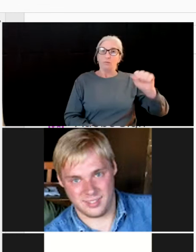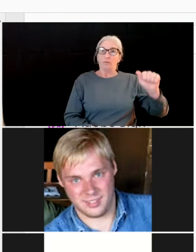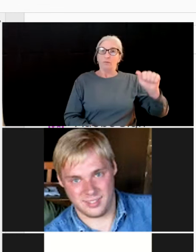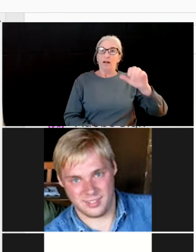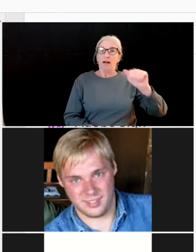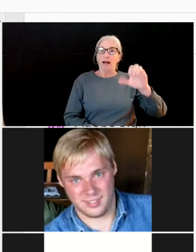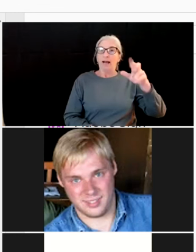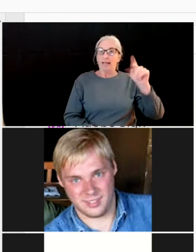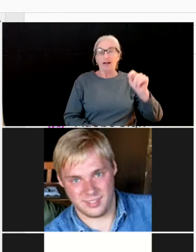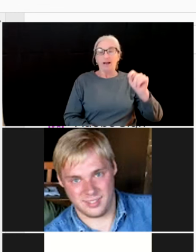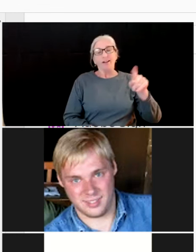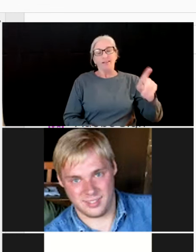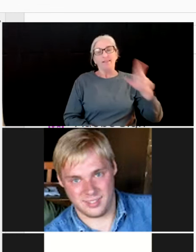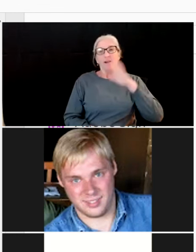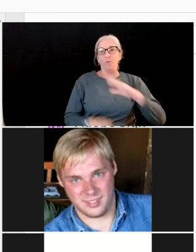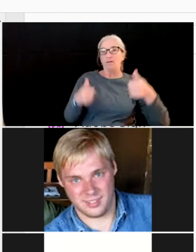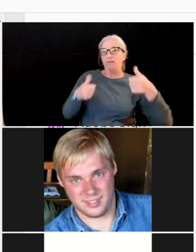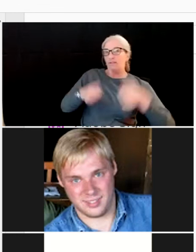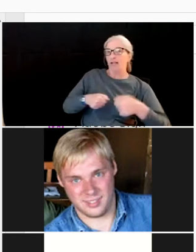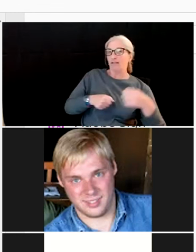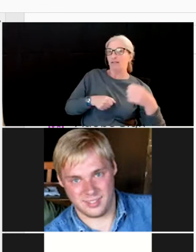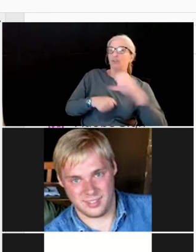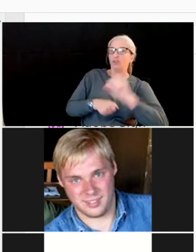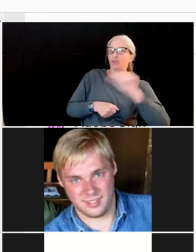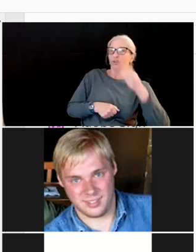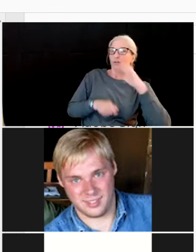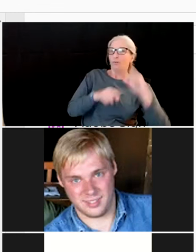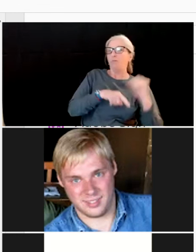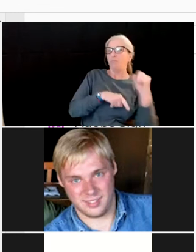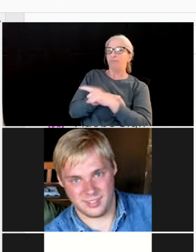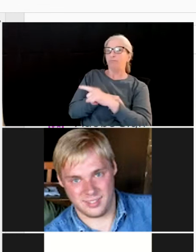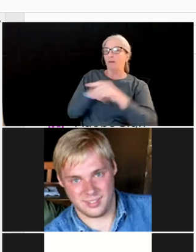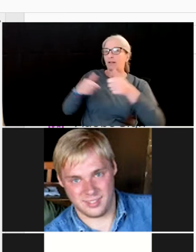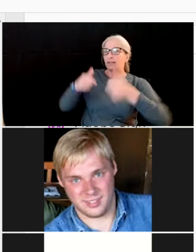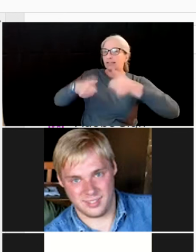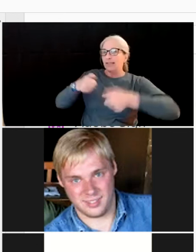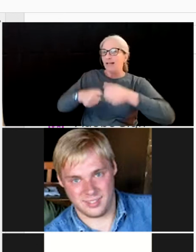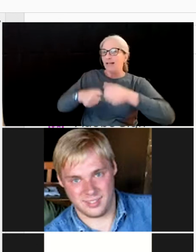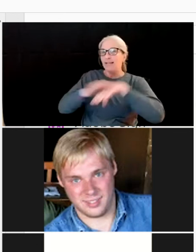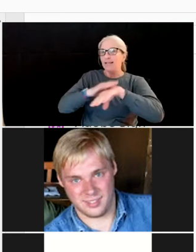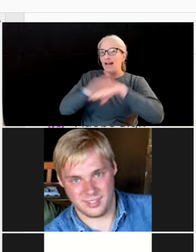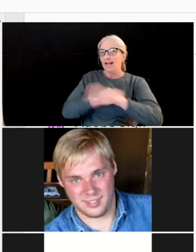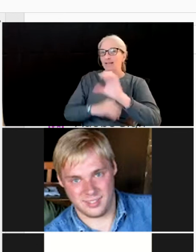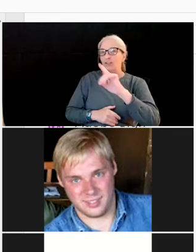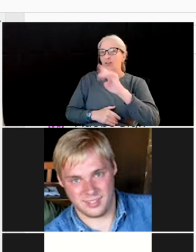an access code that they have to enter, just as an added layer of security. To access